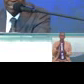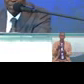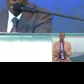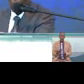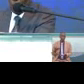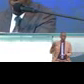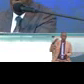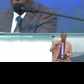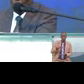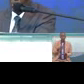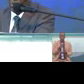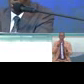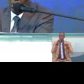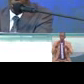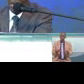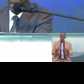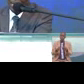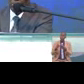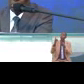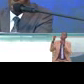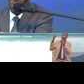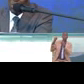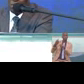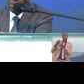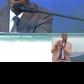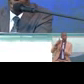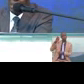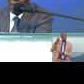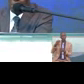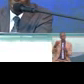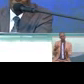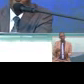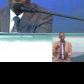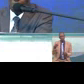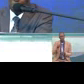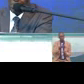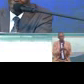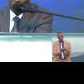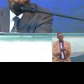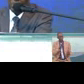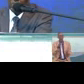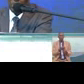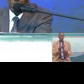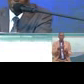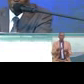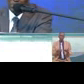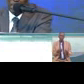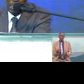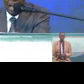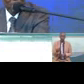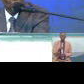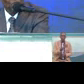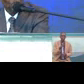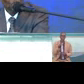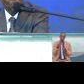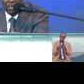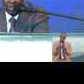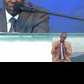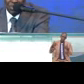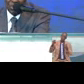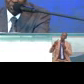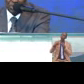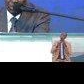provision to come from Christ. Wherefore, come out from among them and be separate, says the